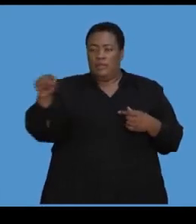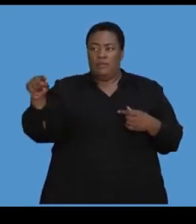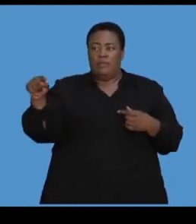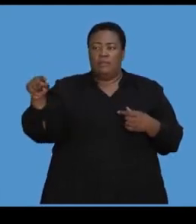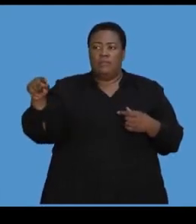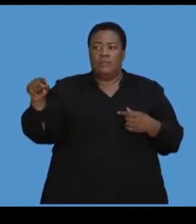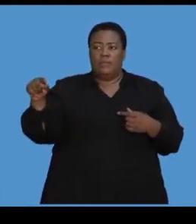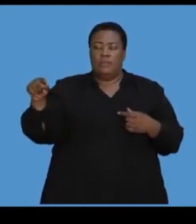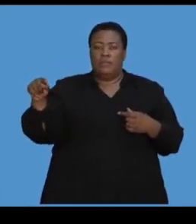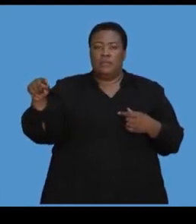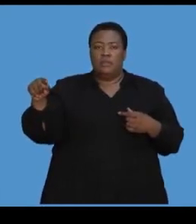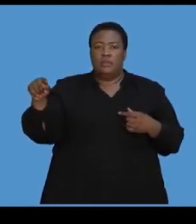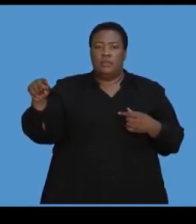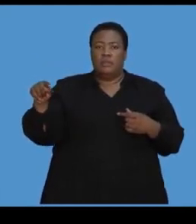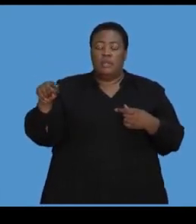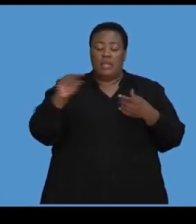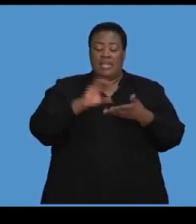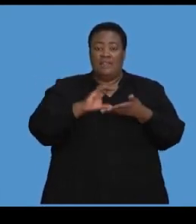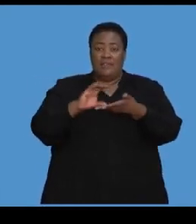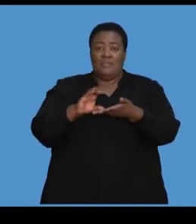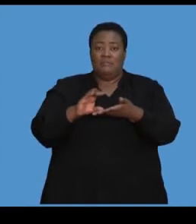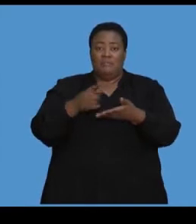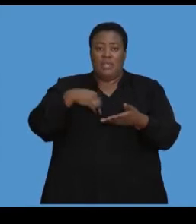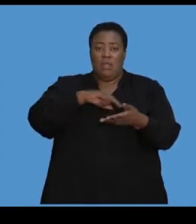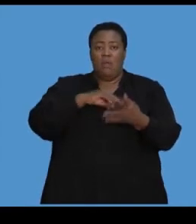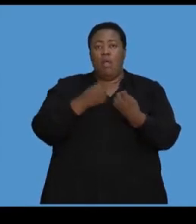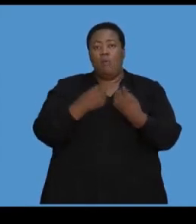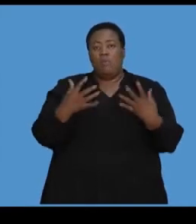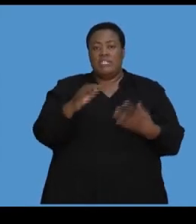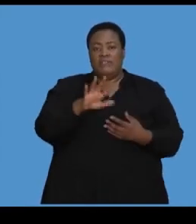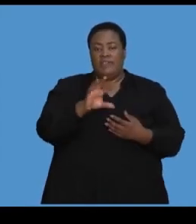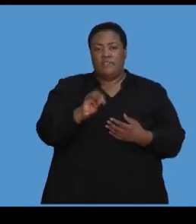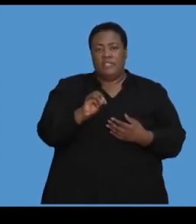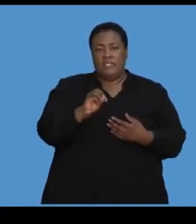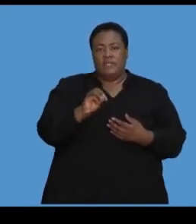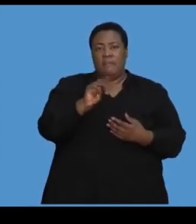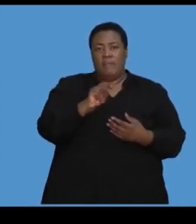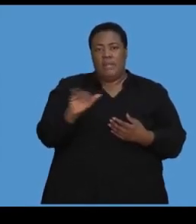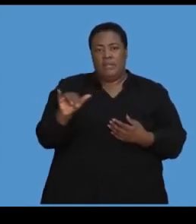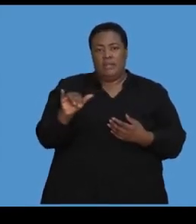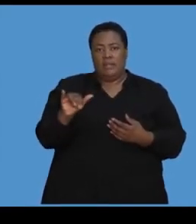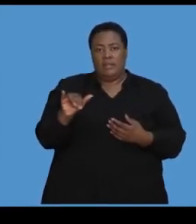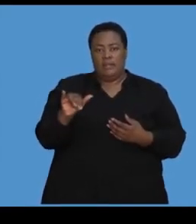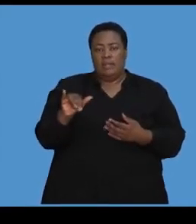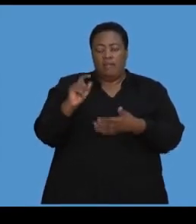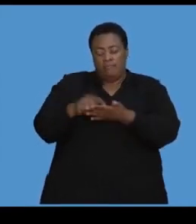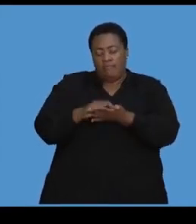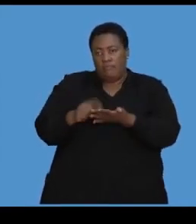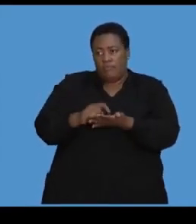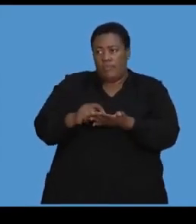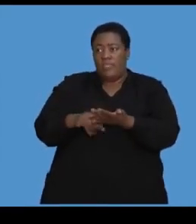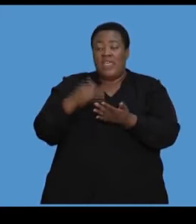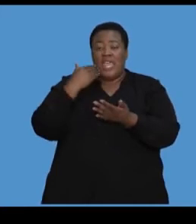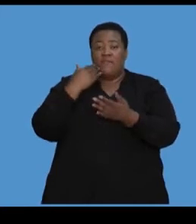divided by our initial investment of 50 million. Take out your calculators, boys and girls. If